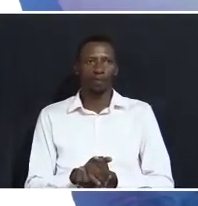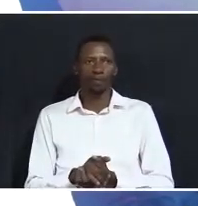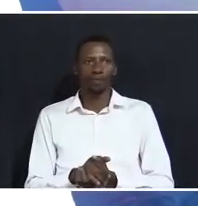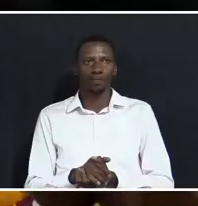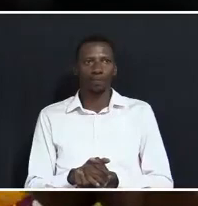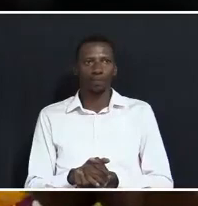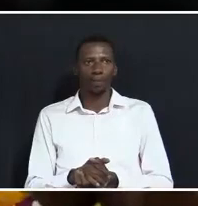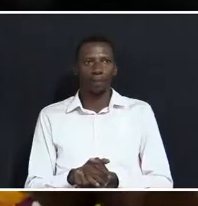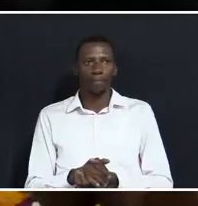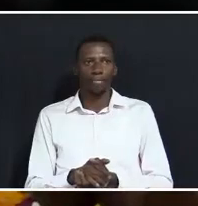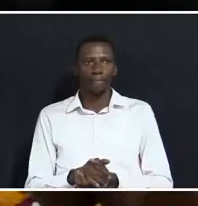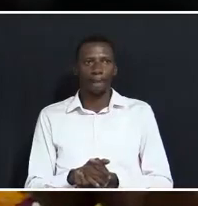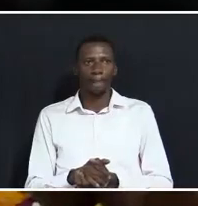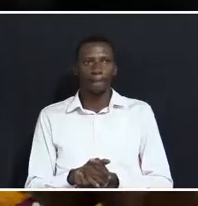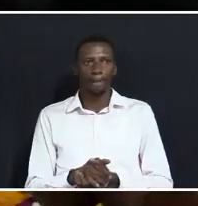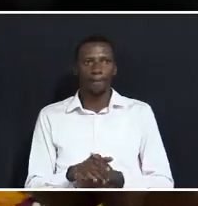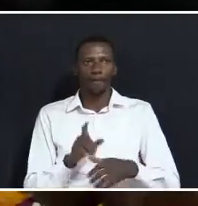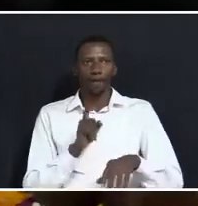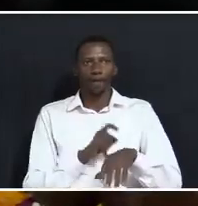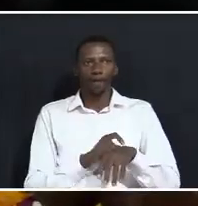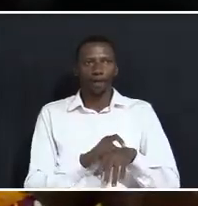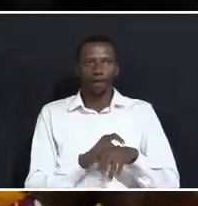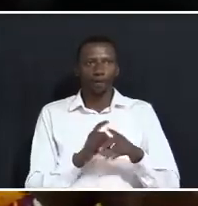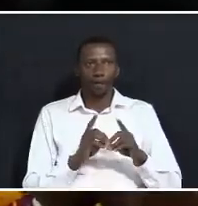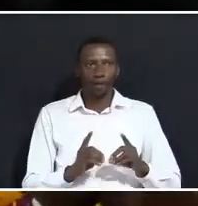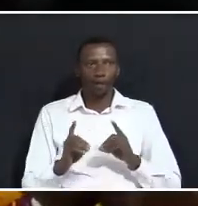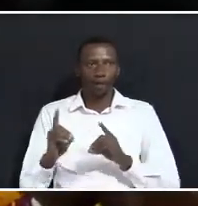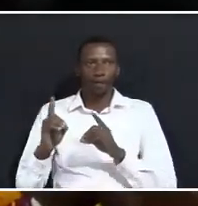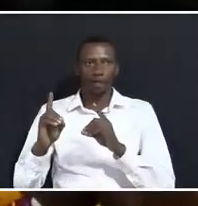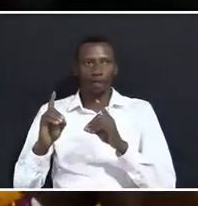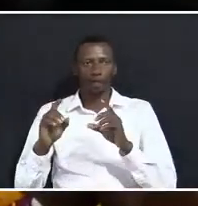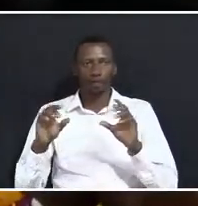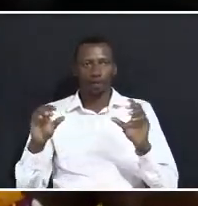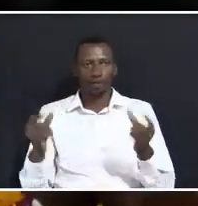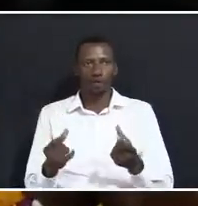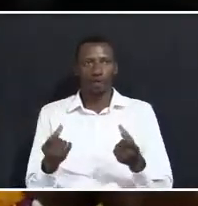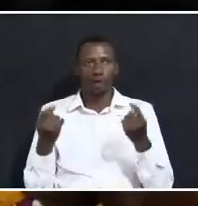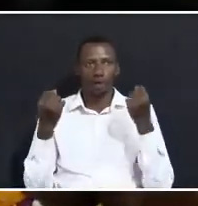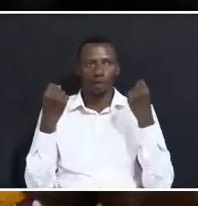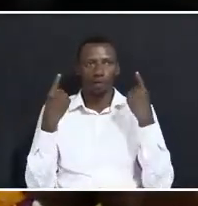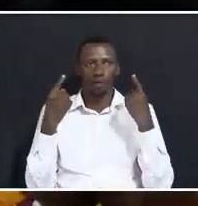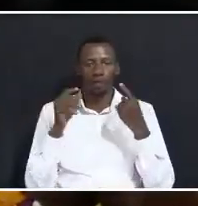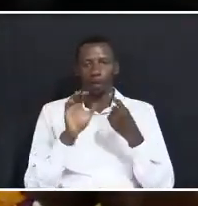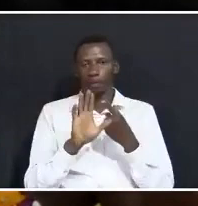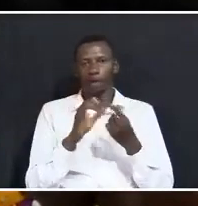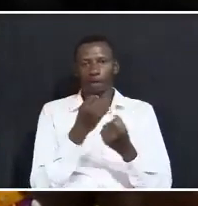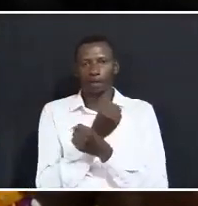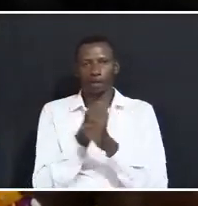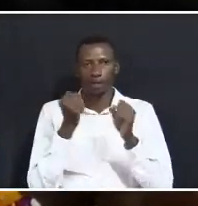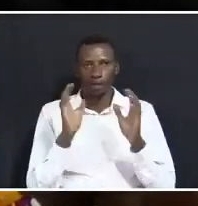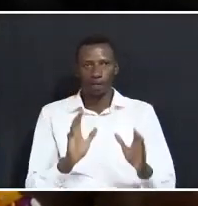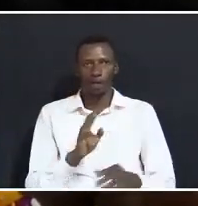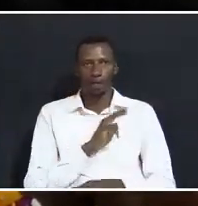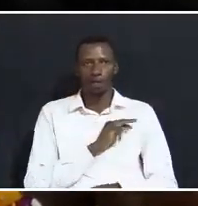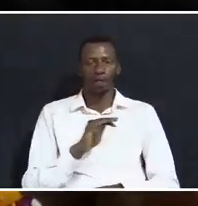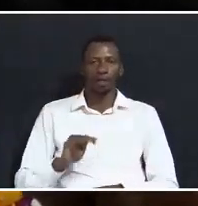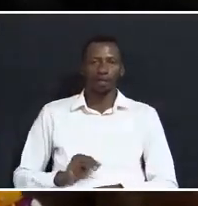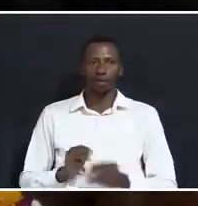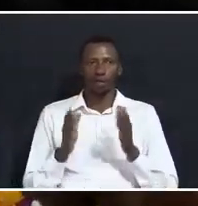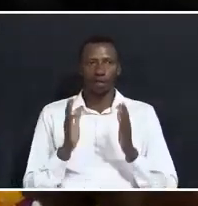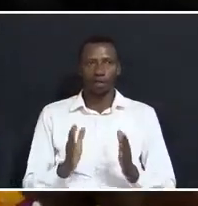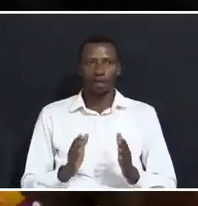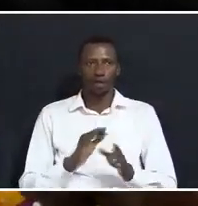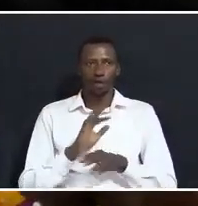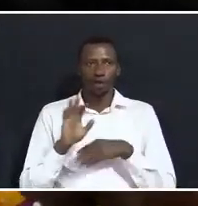When the disciples understood their Savior and the Messiah, they were all out for